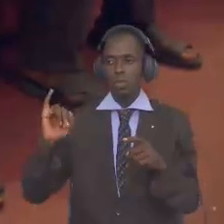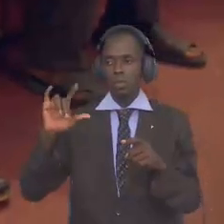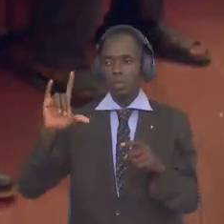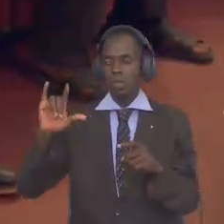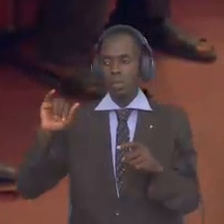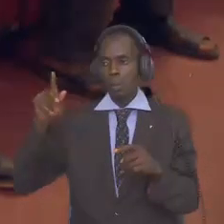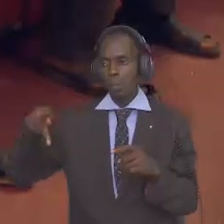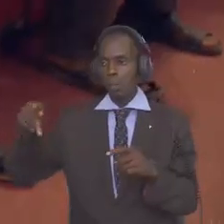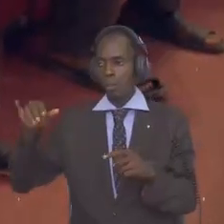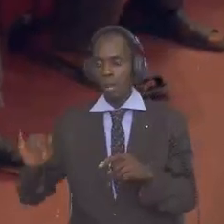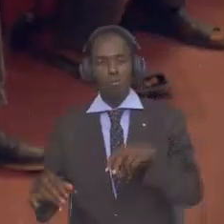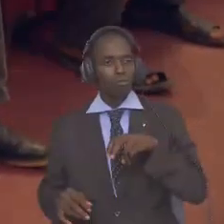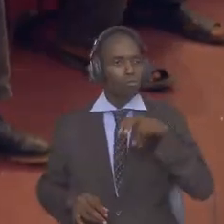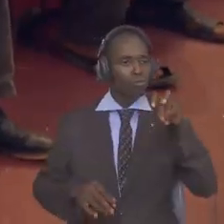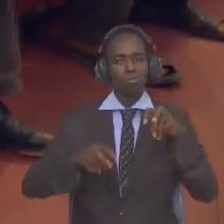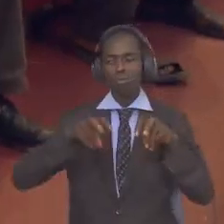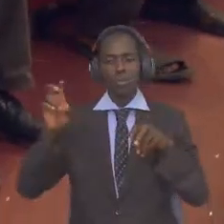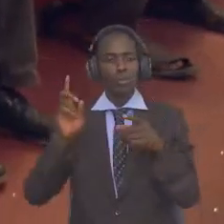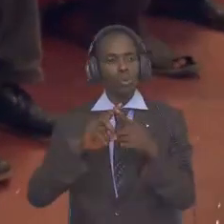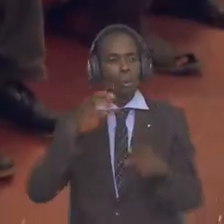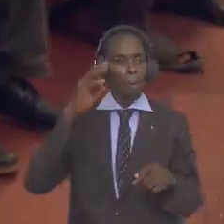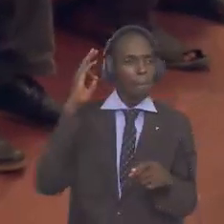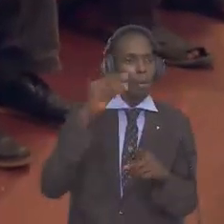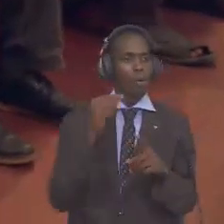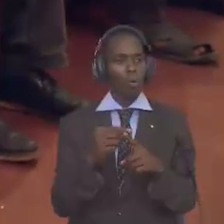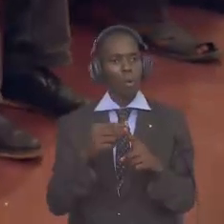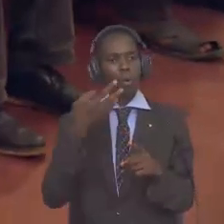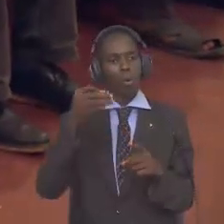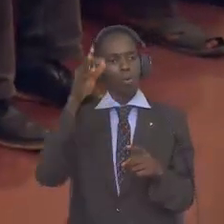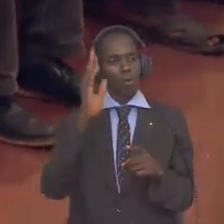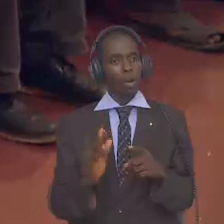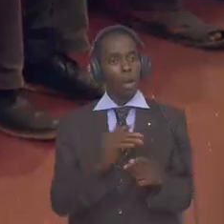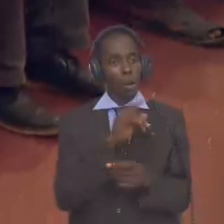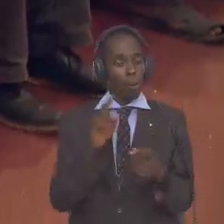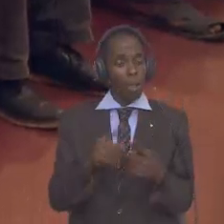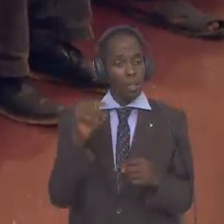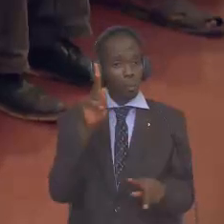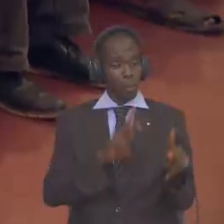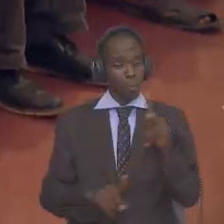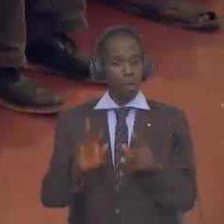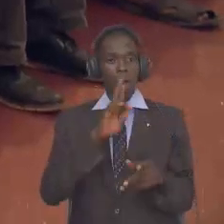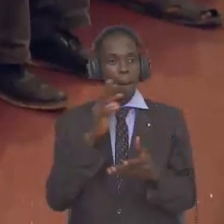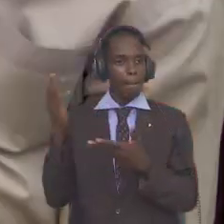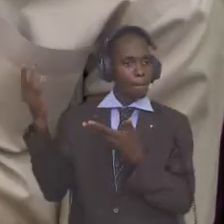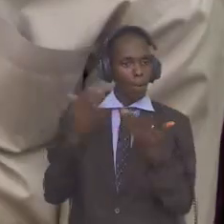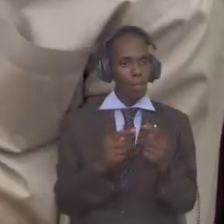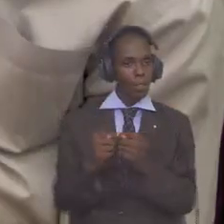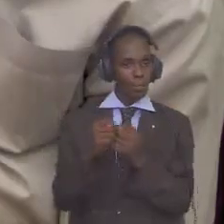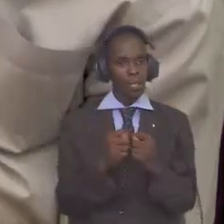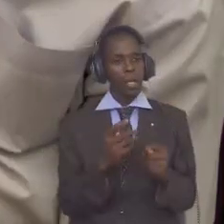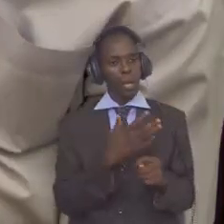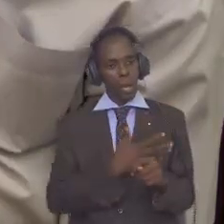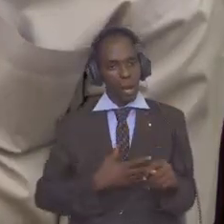to preach the word of God. And then when those converts are brought together, and Paul the apostle had gone to another